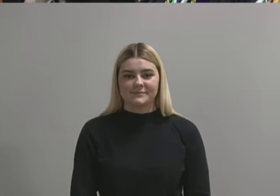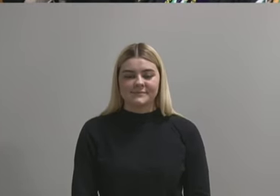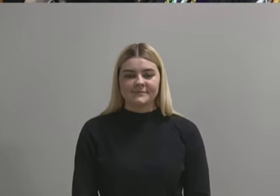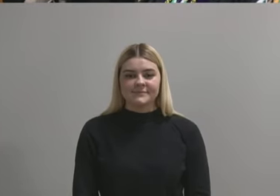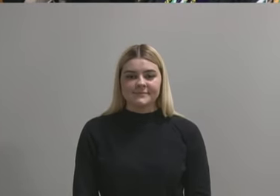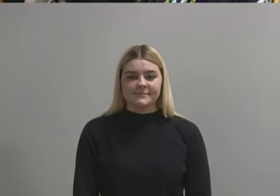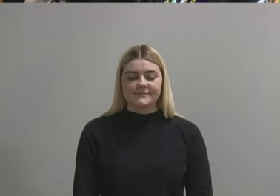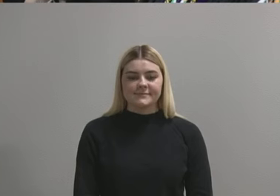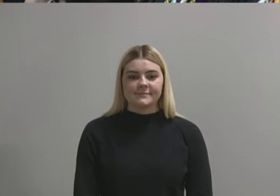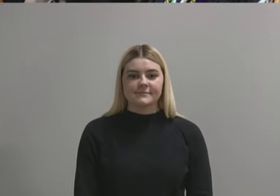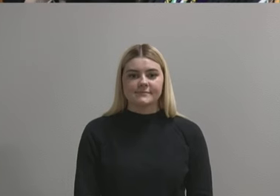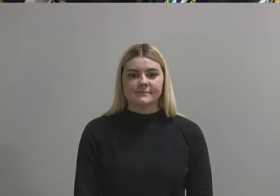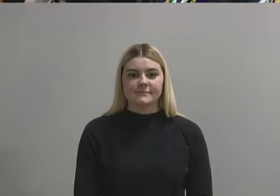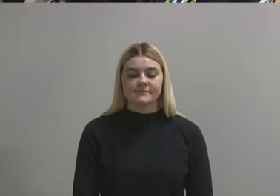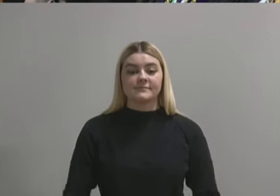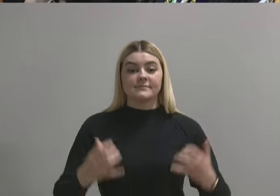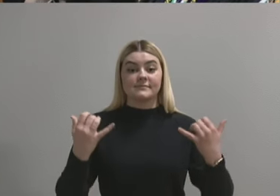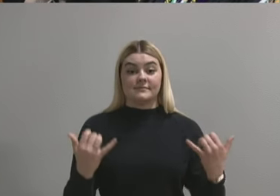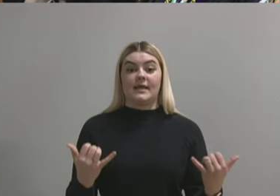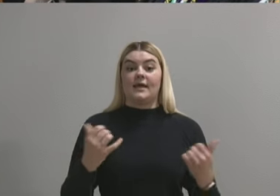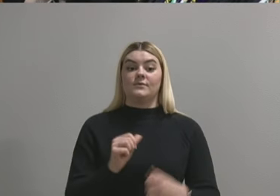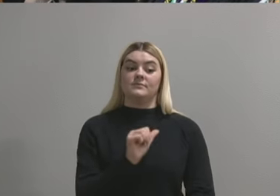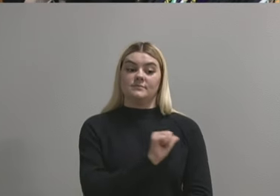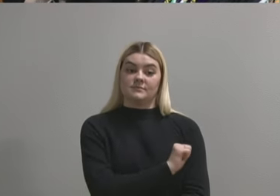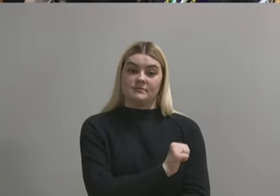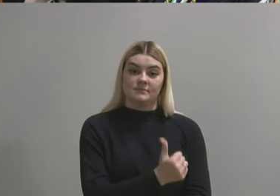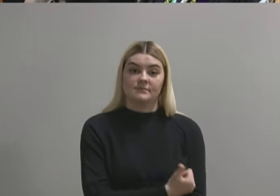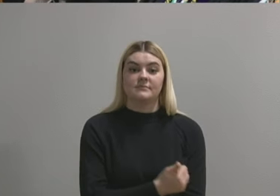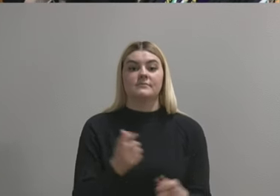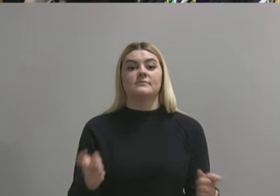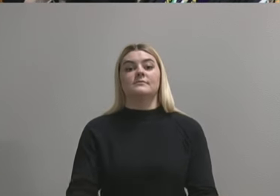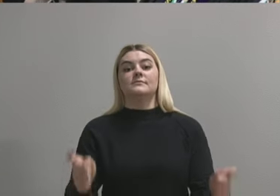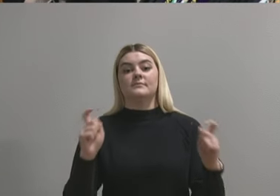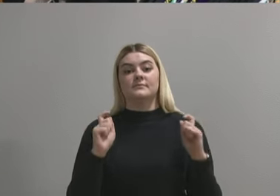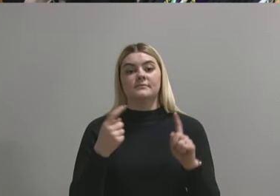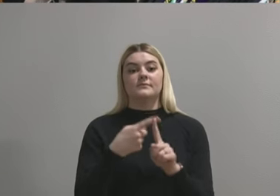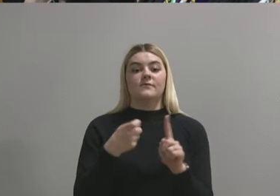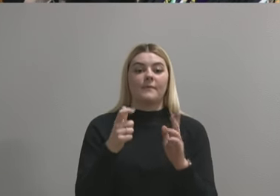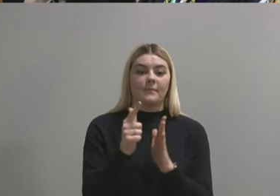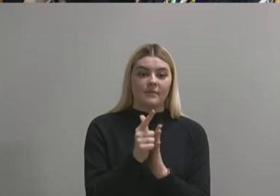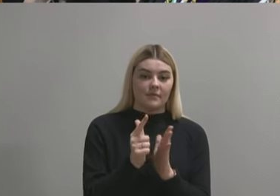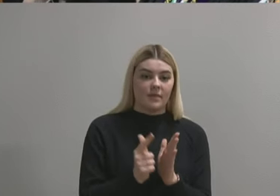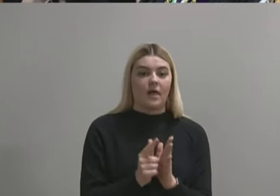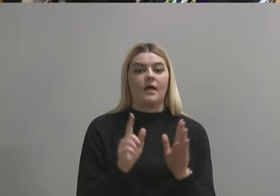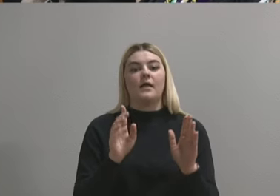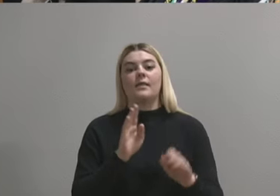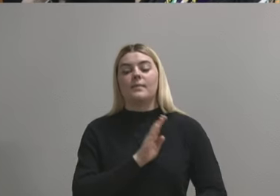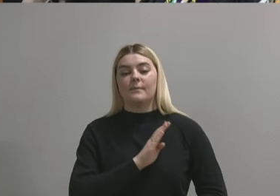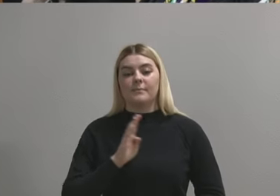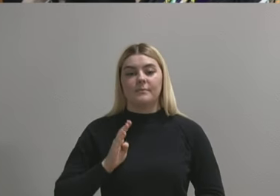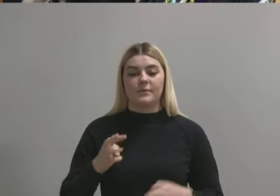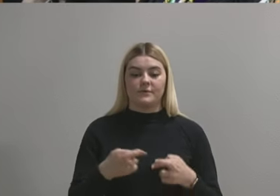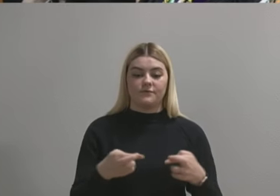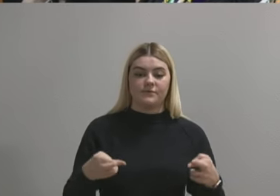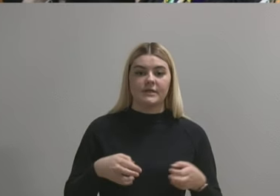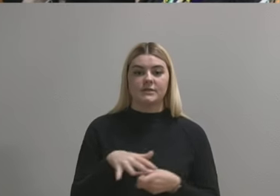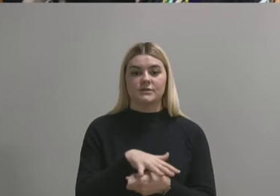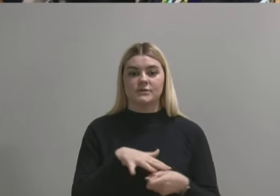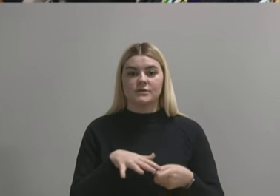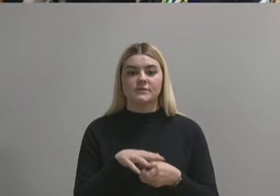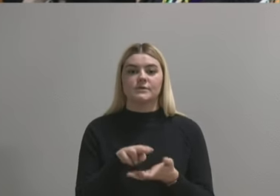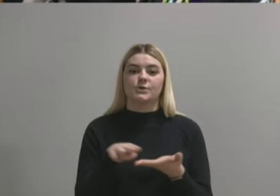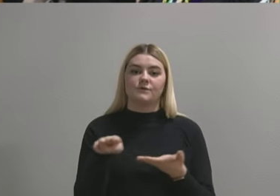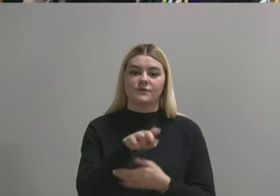Now, by virtue of the authority vested by law in the Board of Regents of the University of